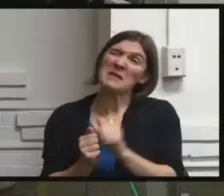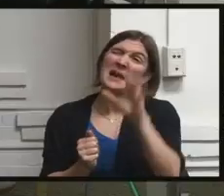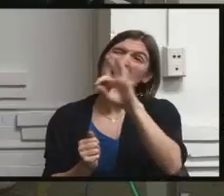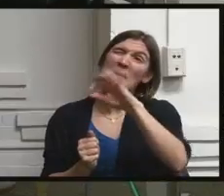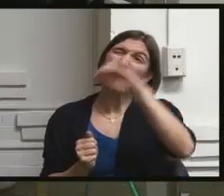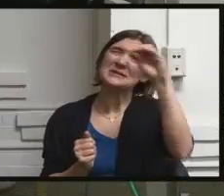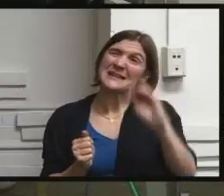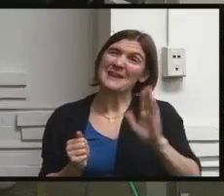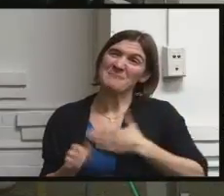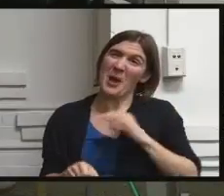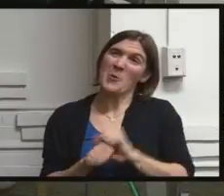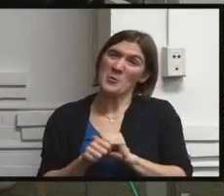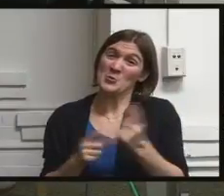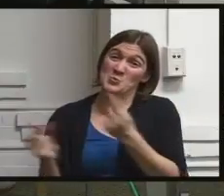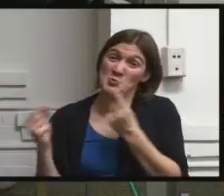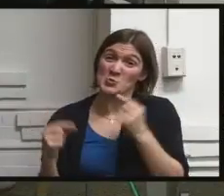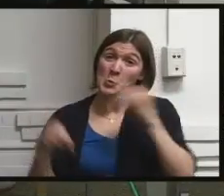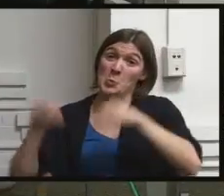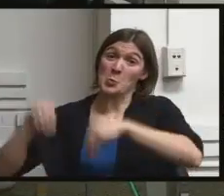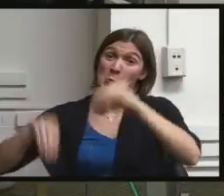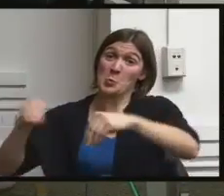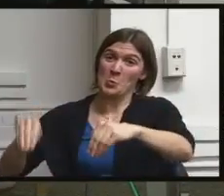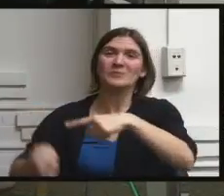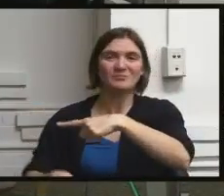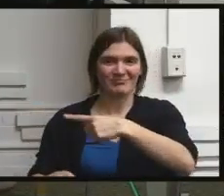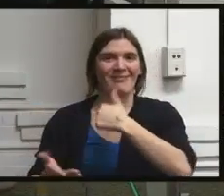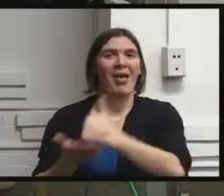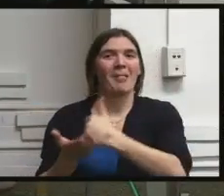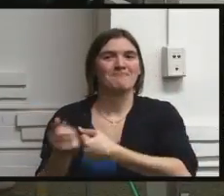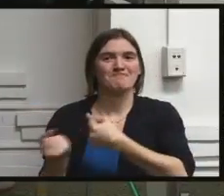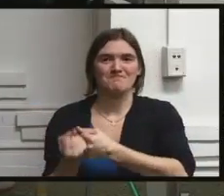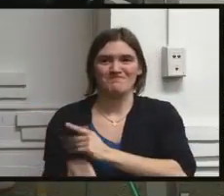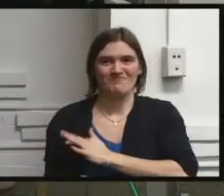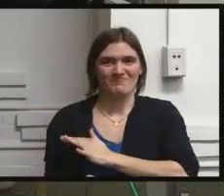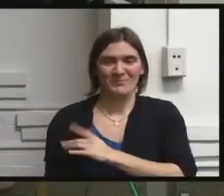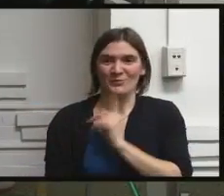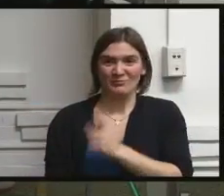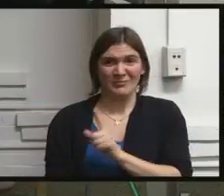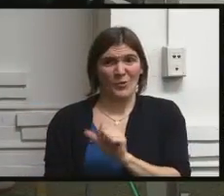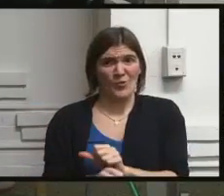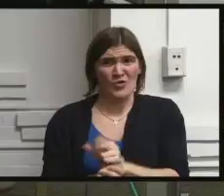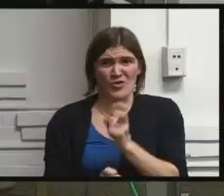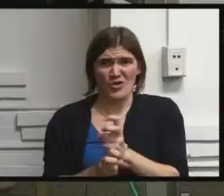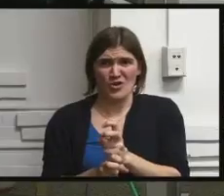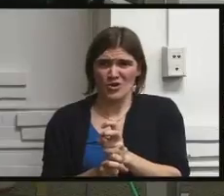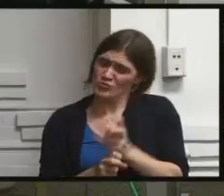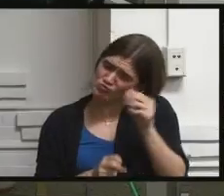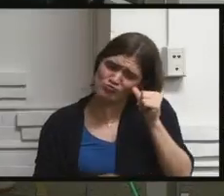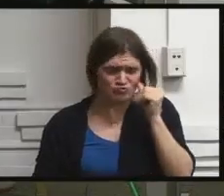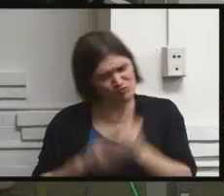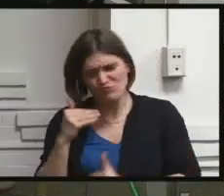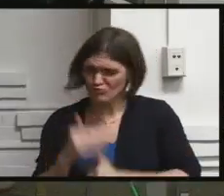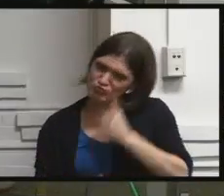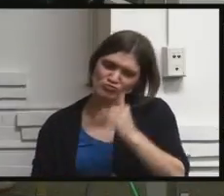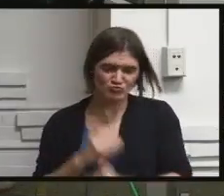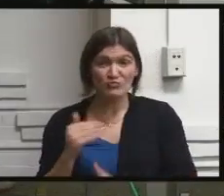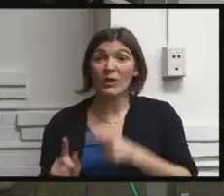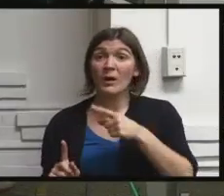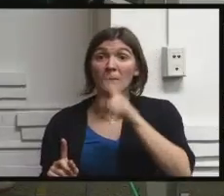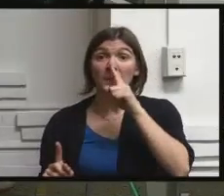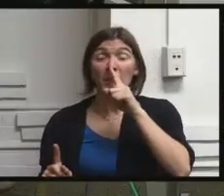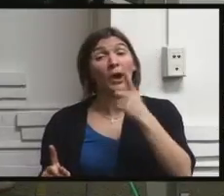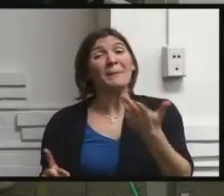99% of the endeavors that I do downtown, and she is a true workhorse for DBA. She's not a,